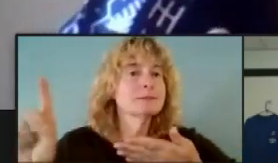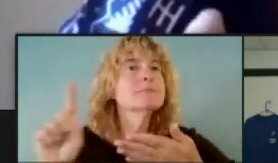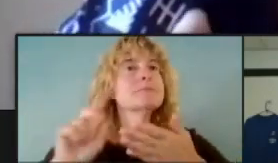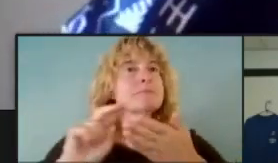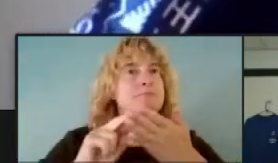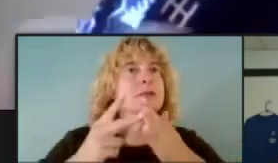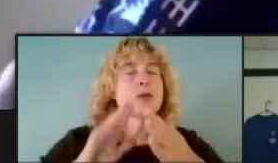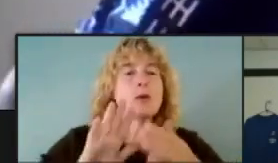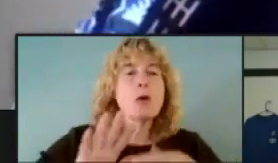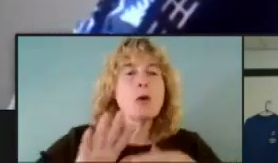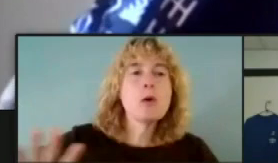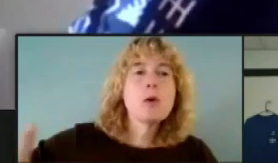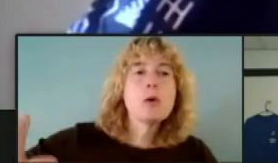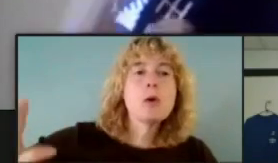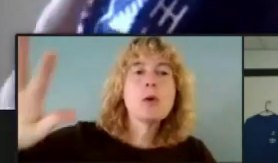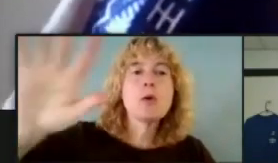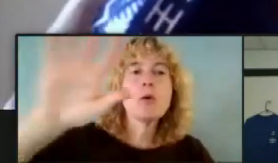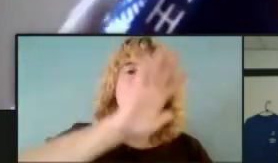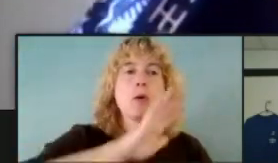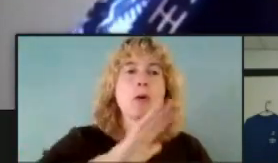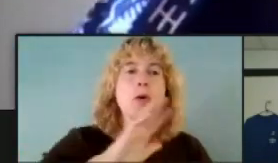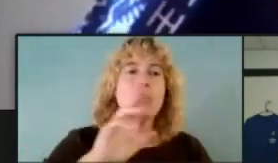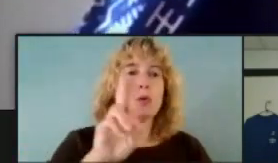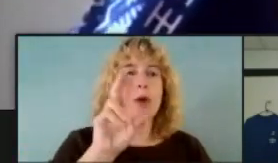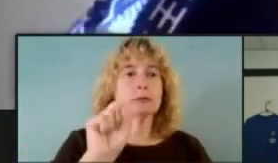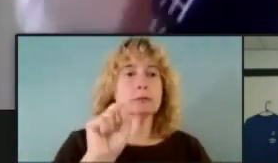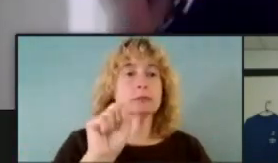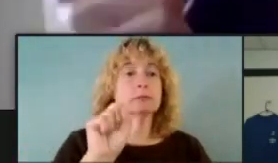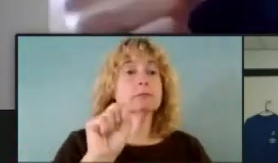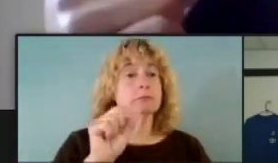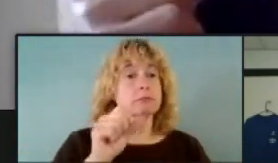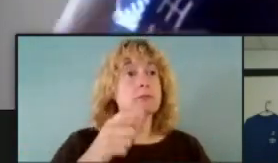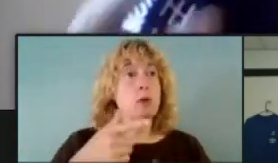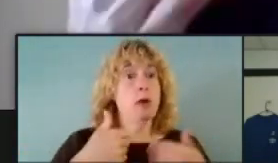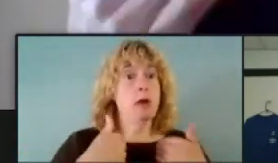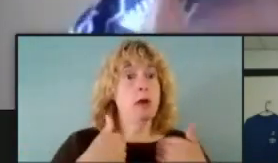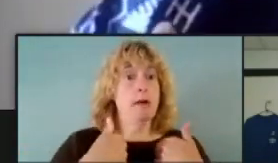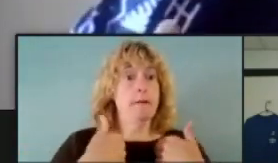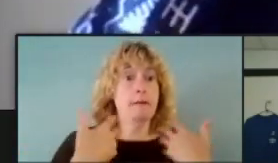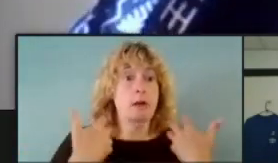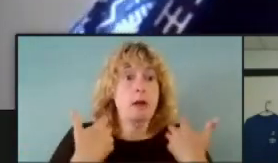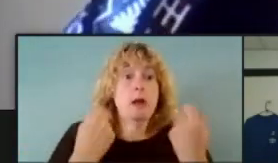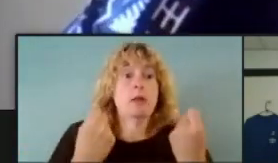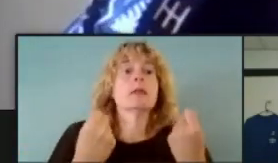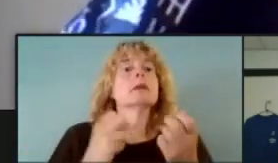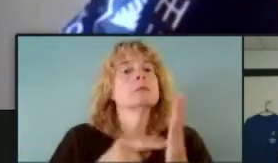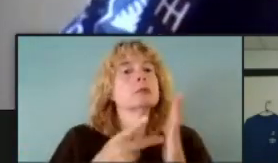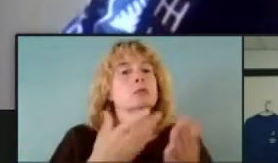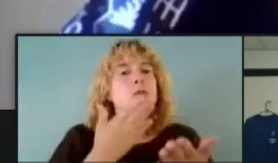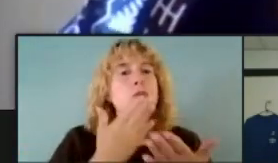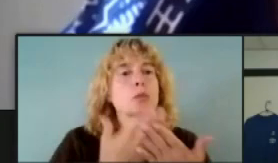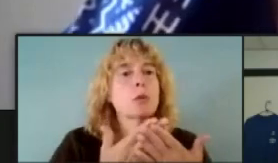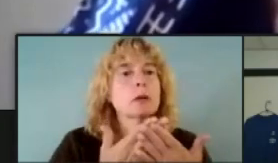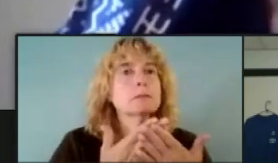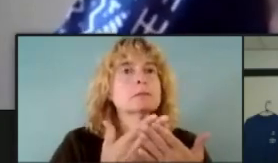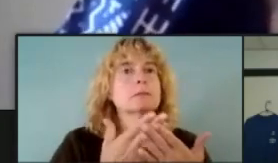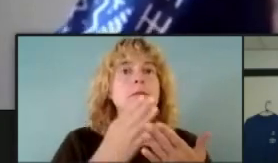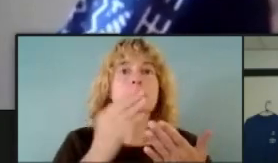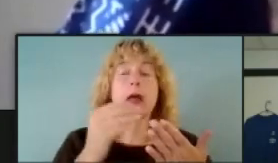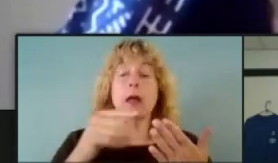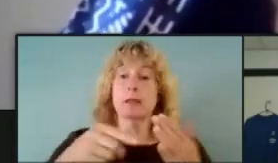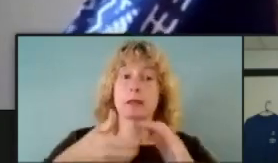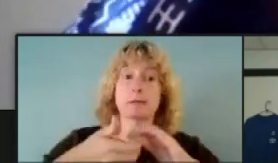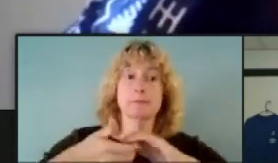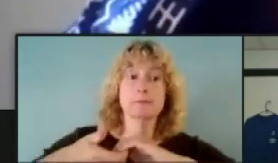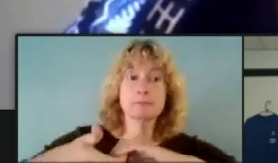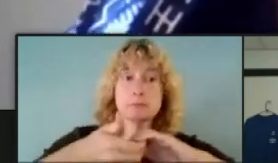health, you have wealth. And we know in our coalition that knowledge is power. And so we are pleased to be able to bring